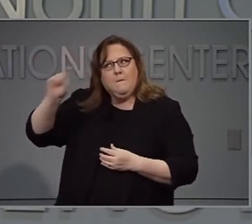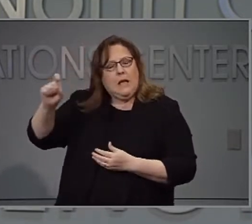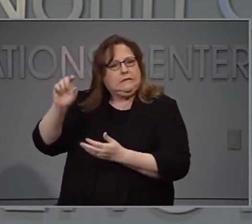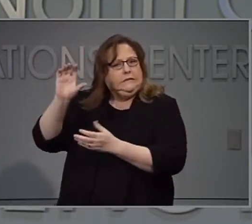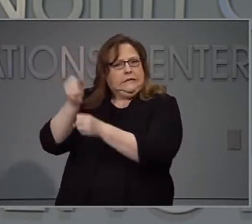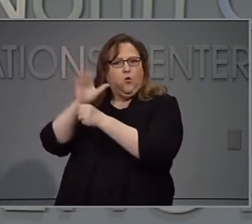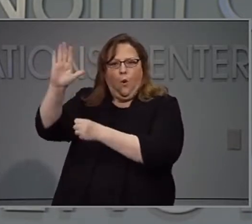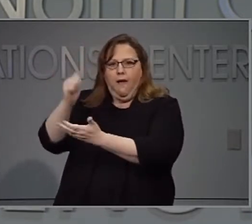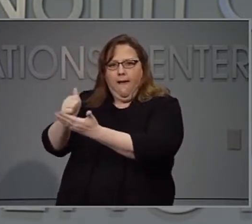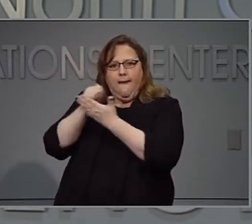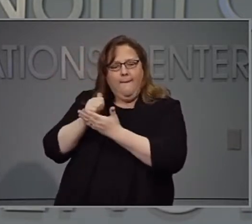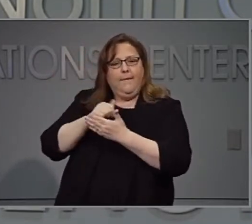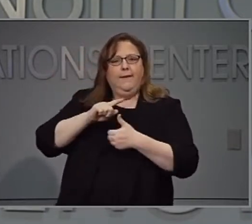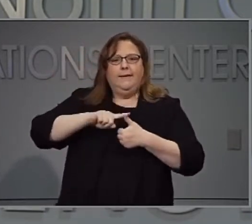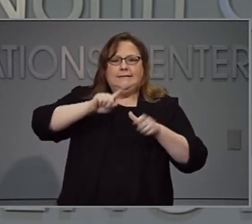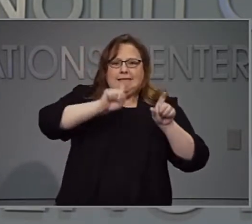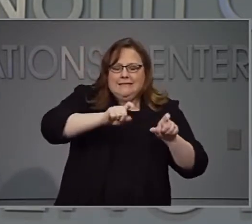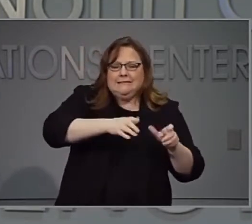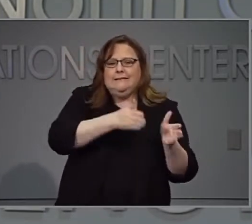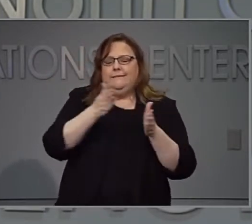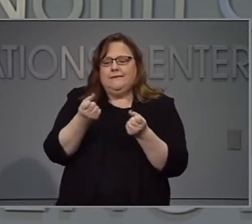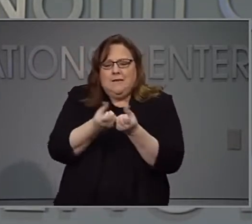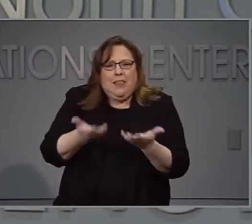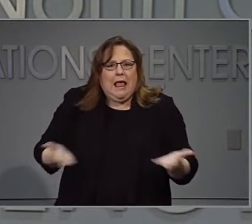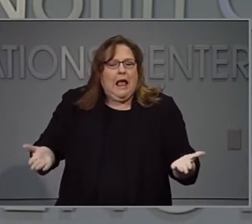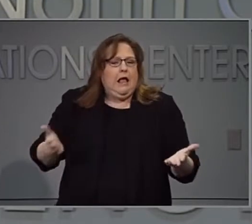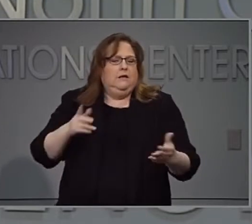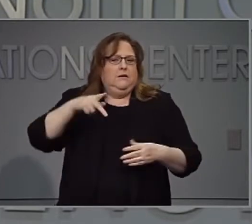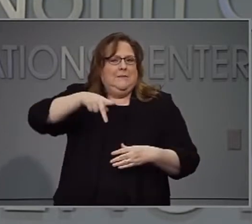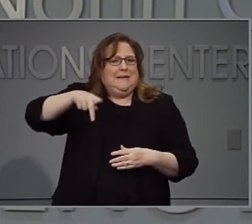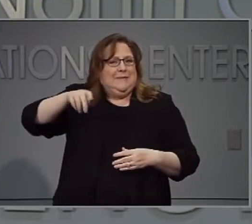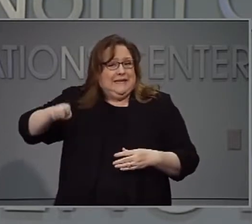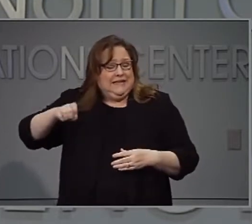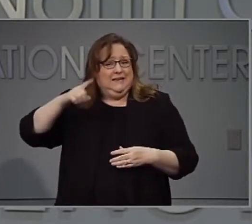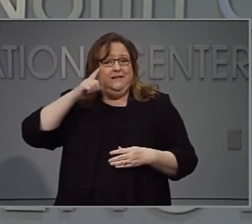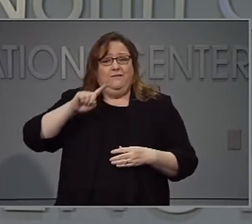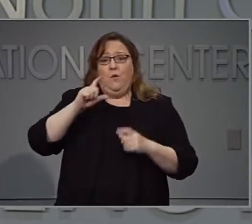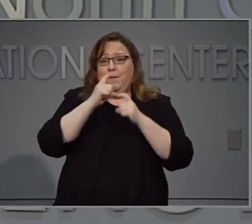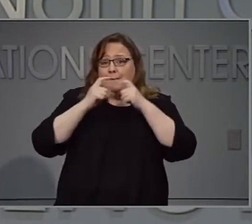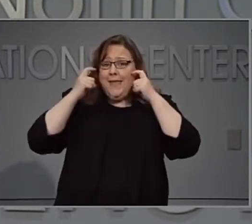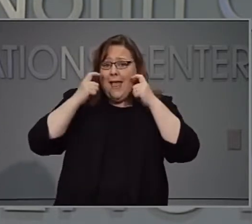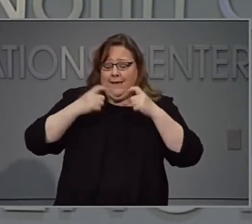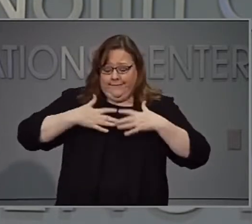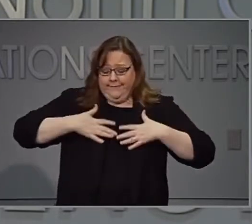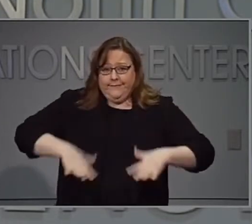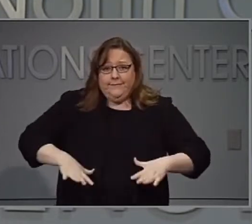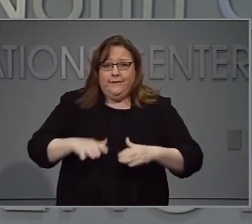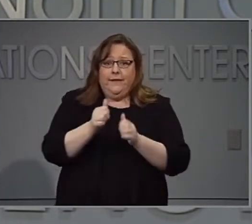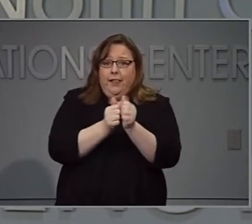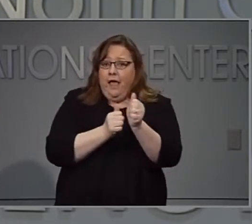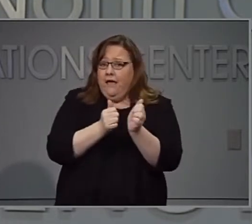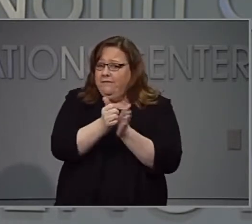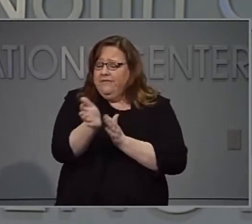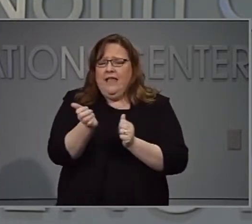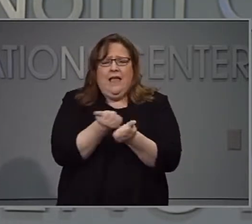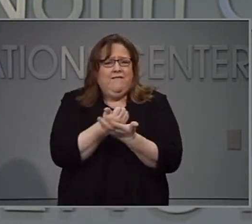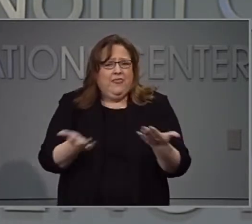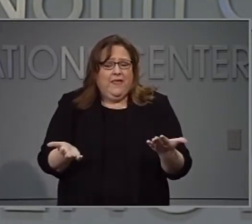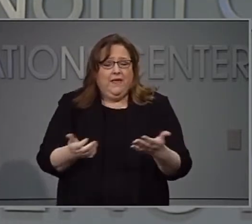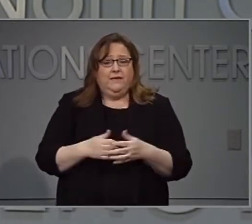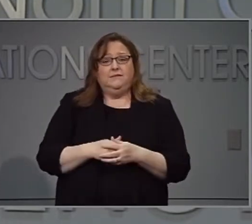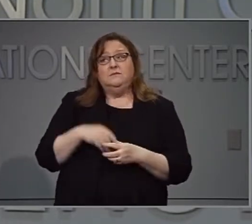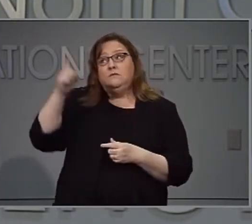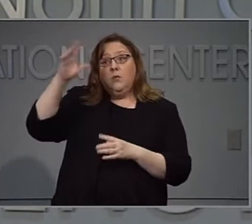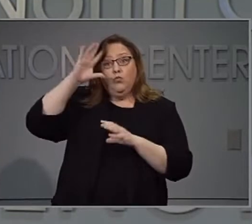equipment. The President has left the responsibility to me as governor to make decisions about how and when